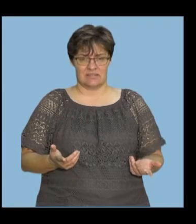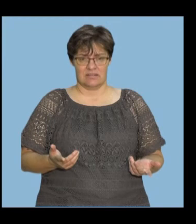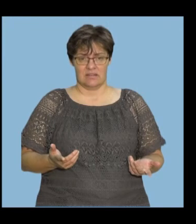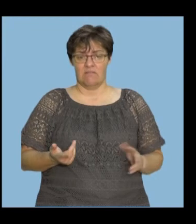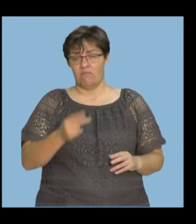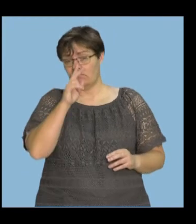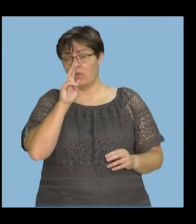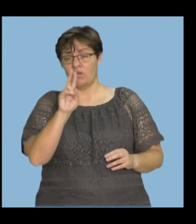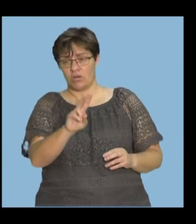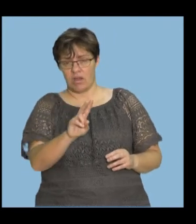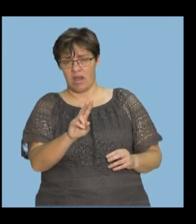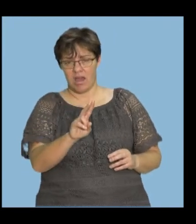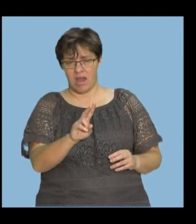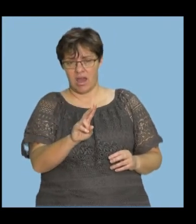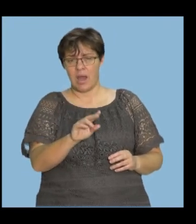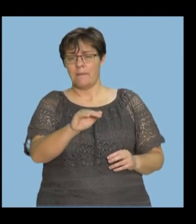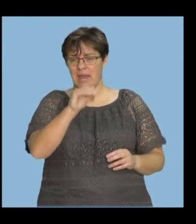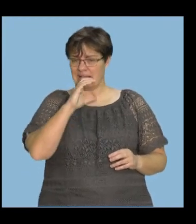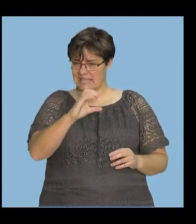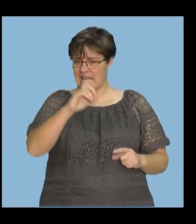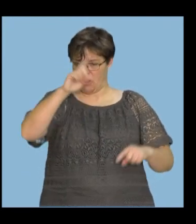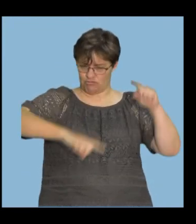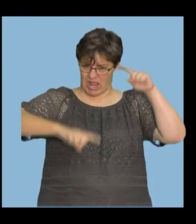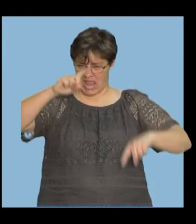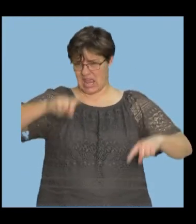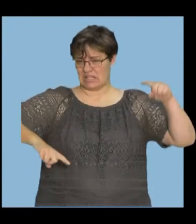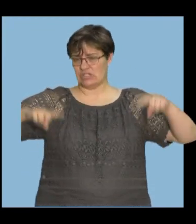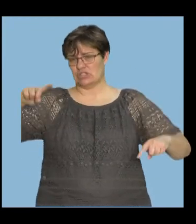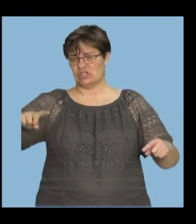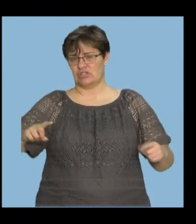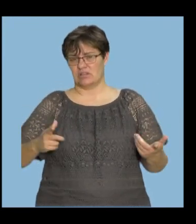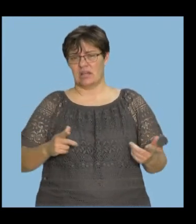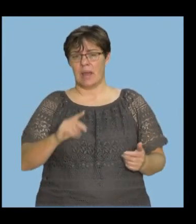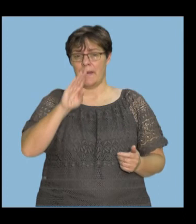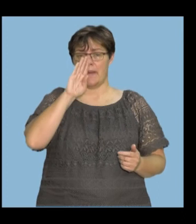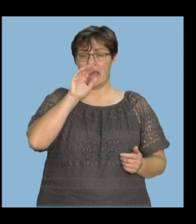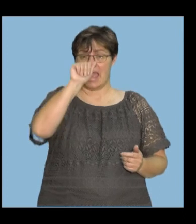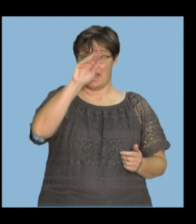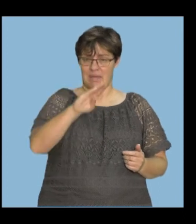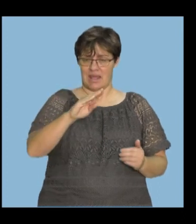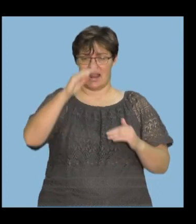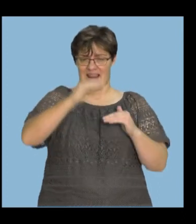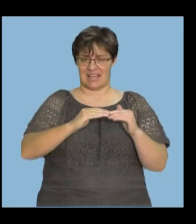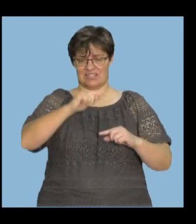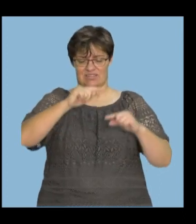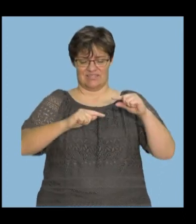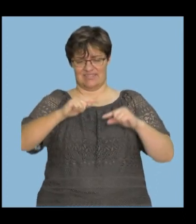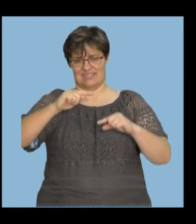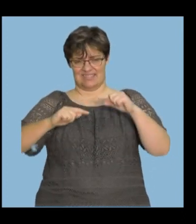If you look at this, bank C has a high range compared to bank A and B. So that